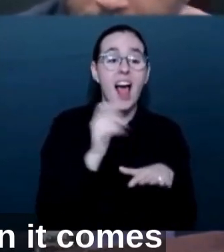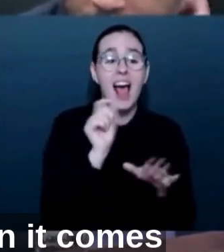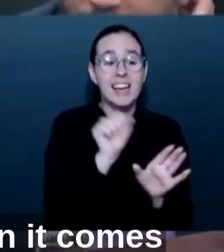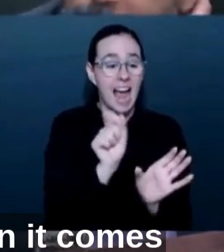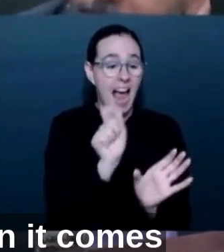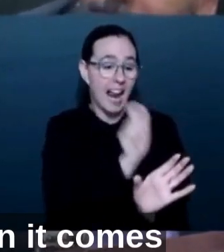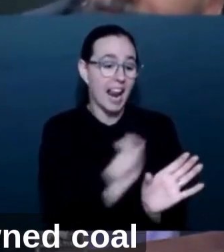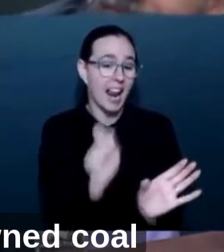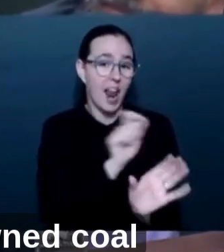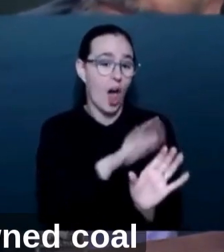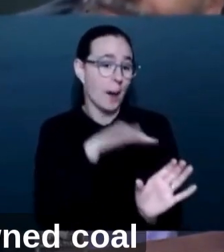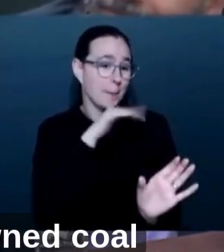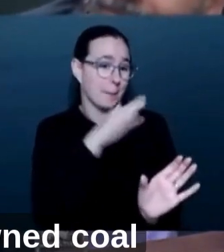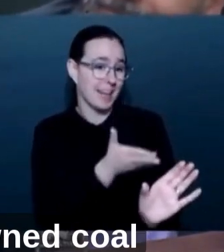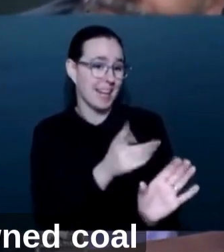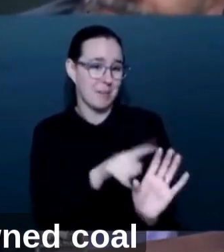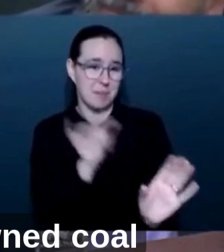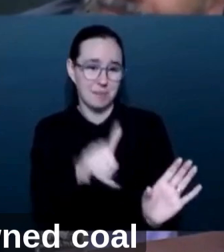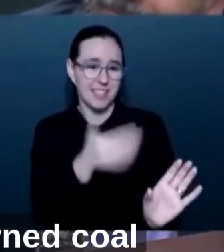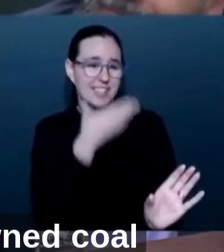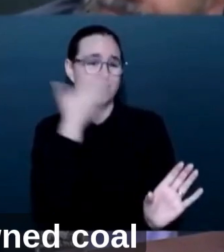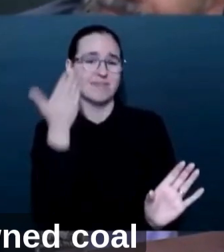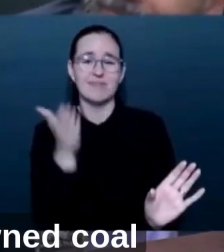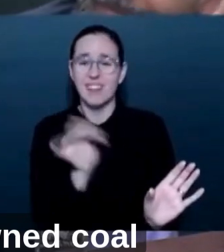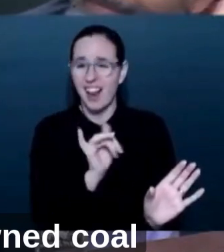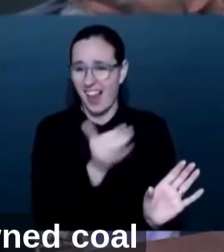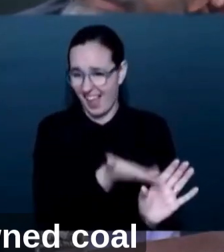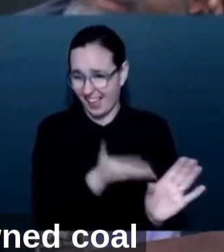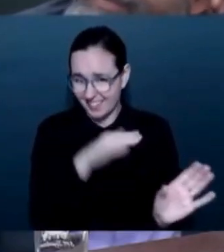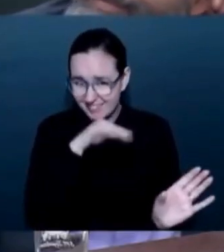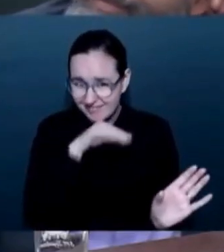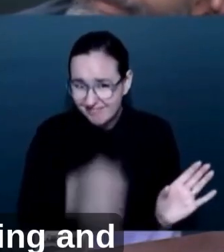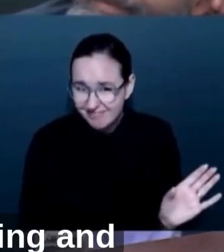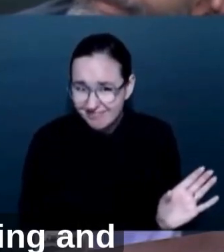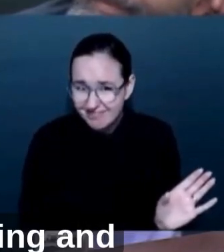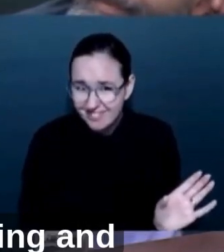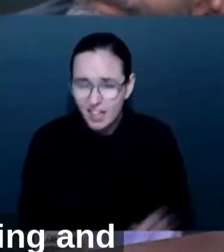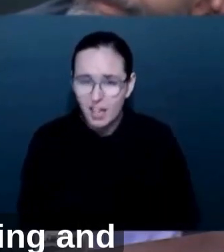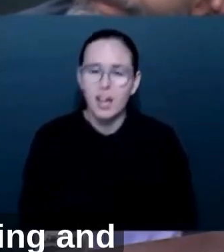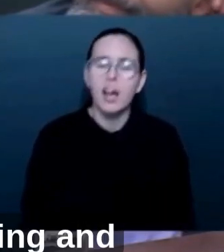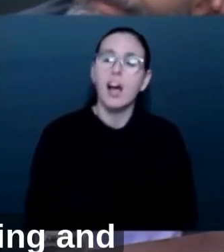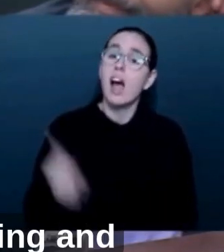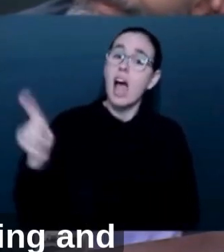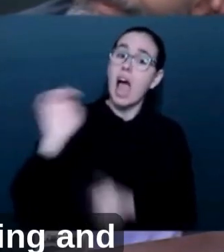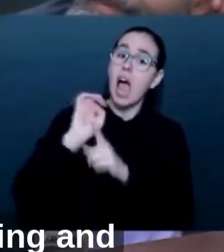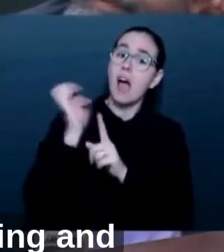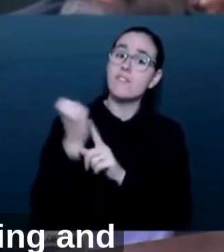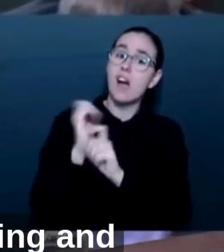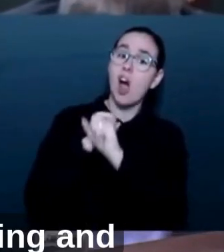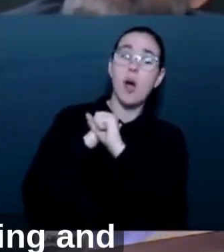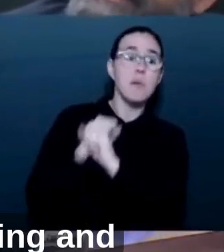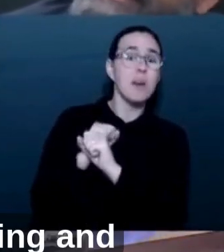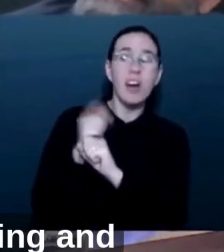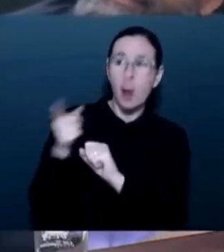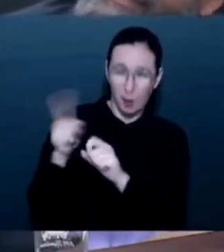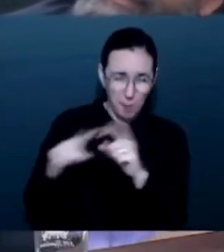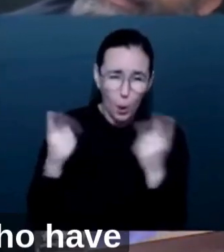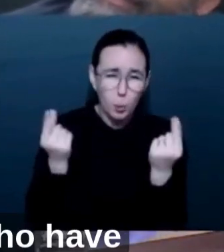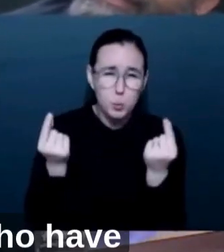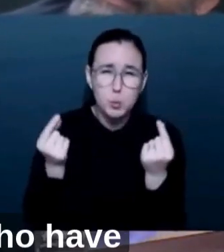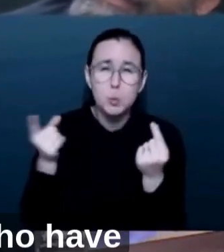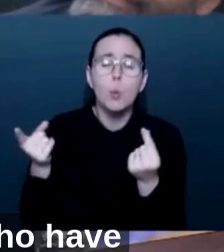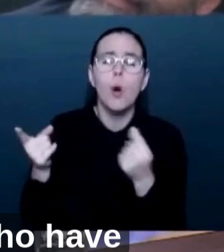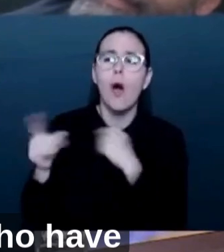but when it comes down to it, they're just about lining the pockets of foreign-owned coal companies. When will the Premier stand up for Alberta ranching and farming